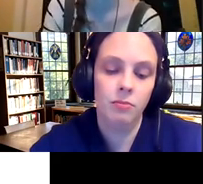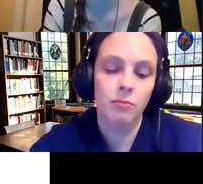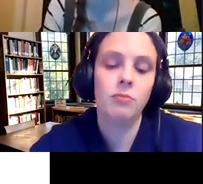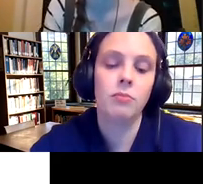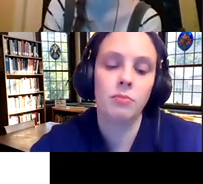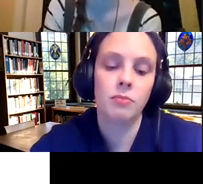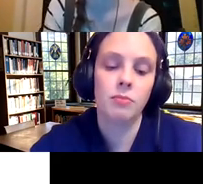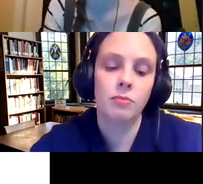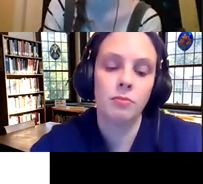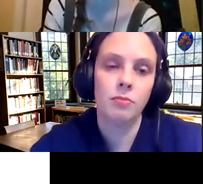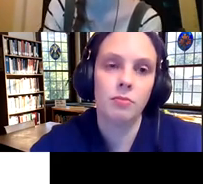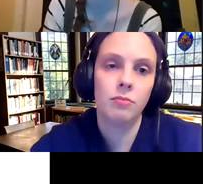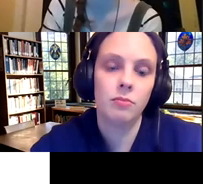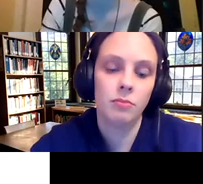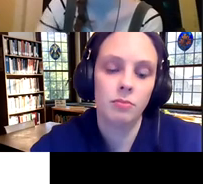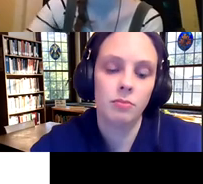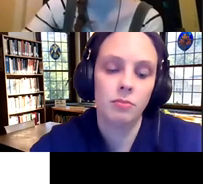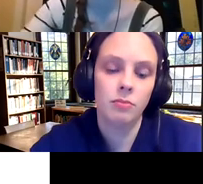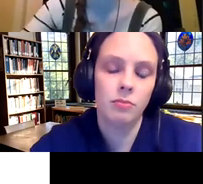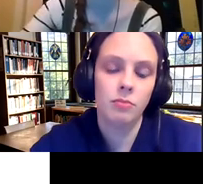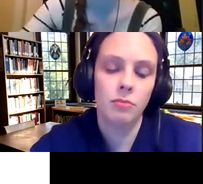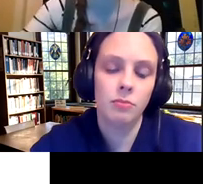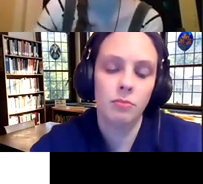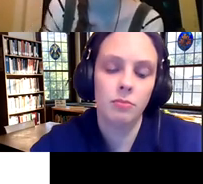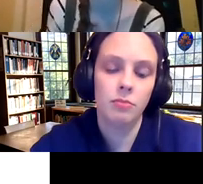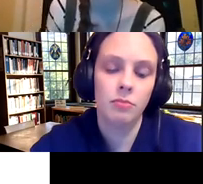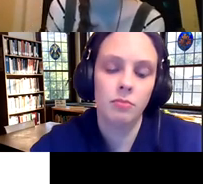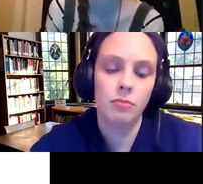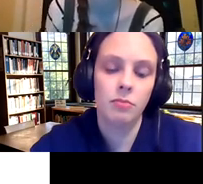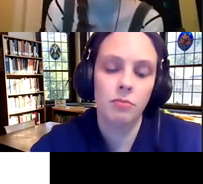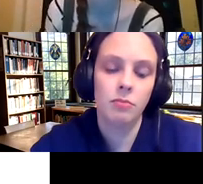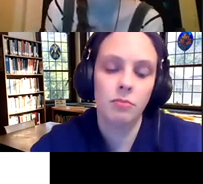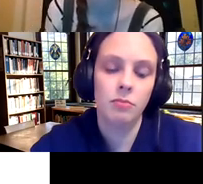War. Here's a protest heading from Daly,